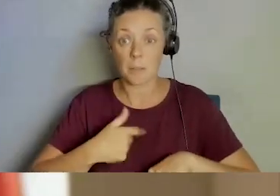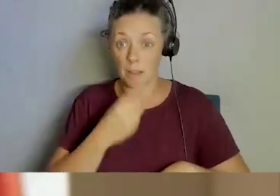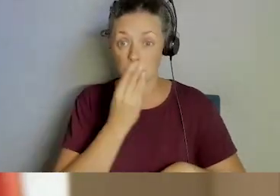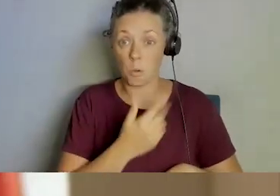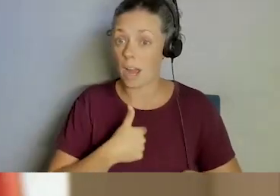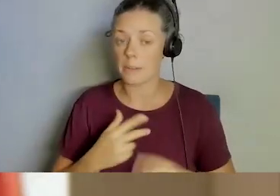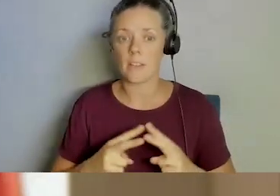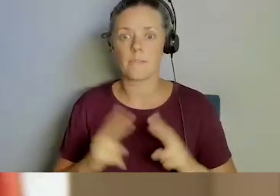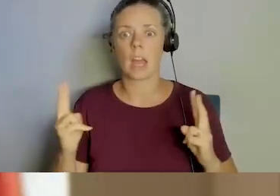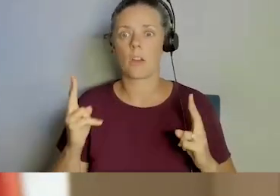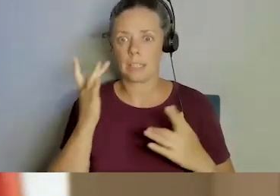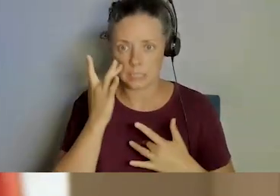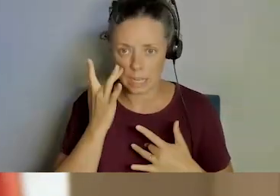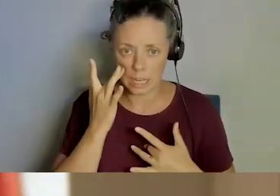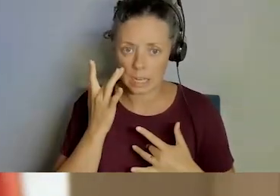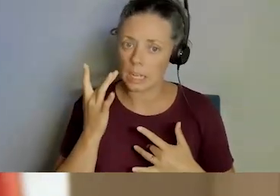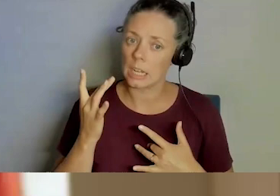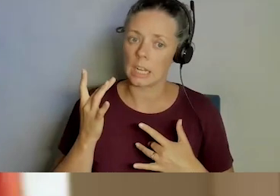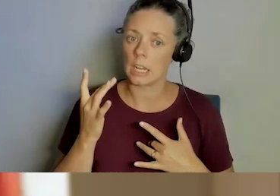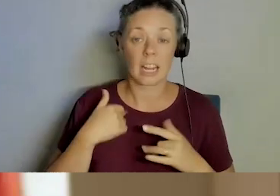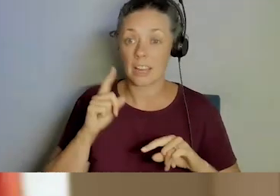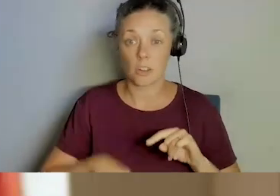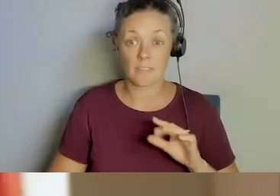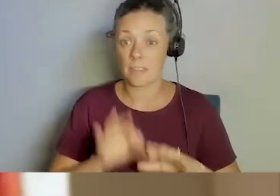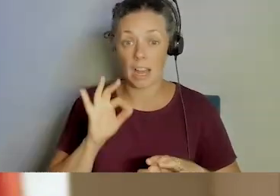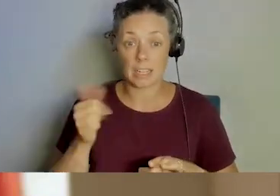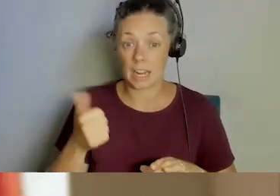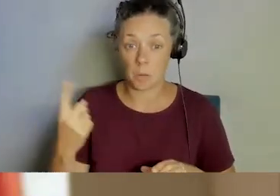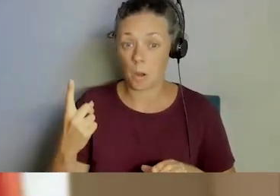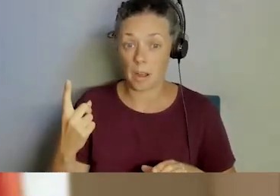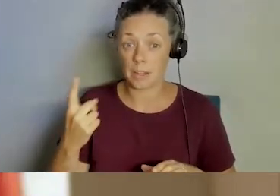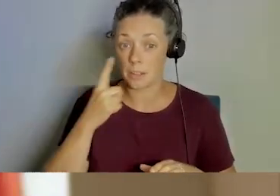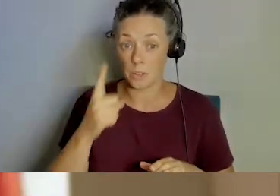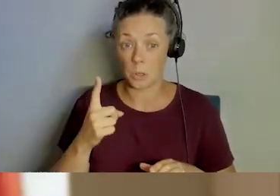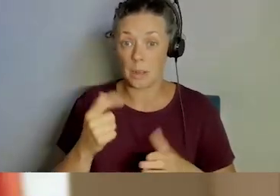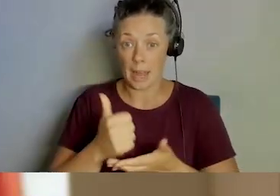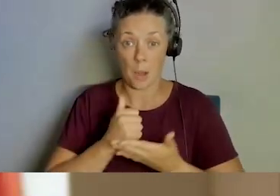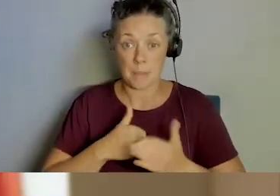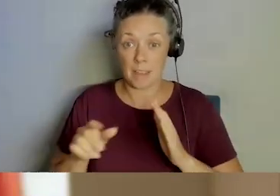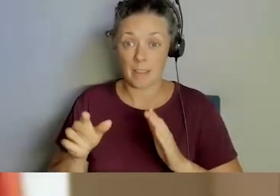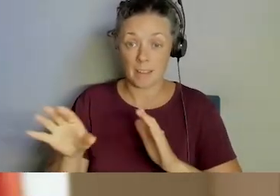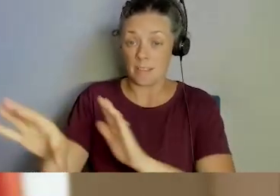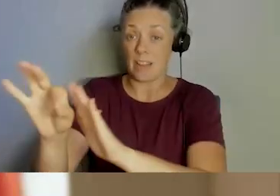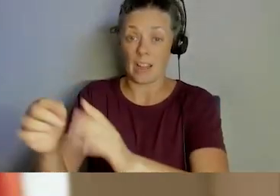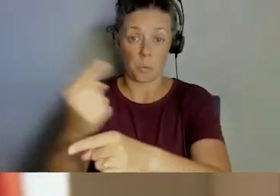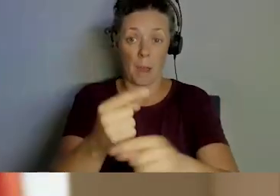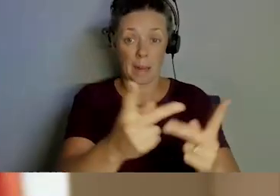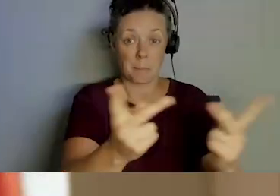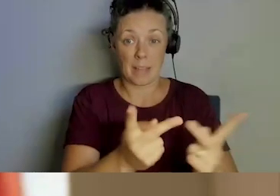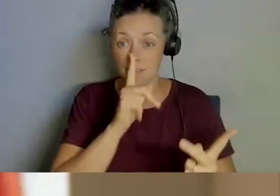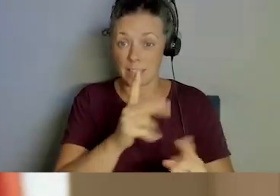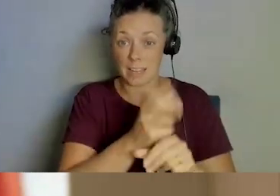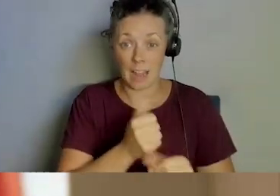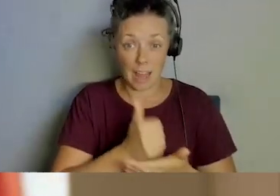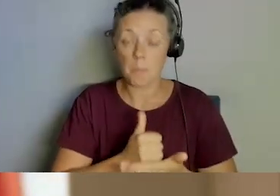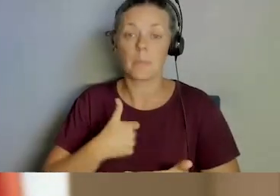it for the past 2 years, and I couldn't find anybody to direct me to the right place to get help. I just came in